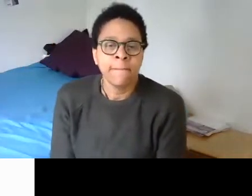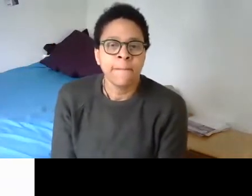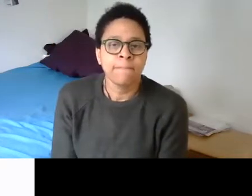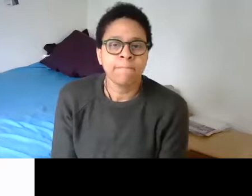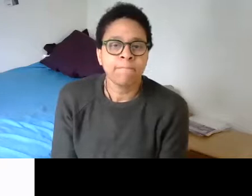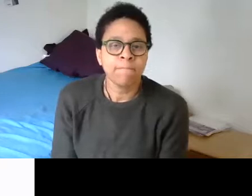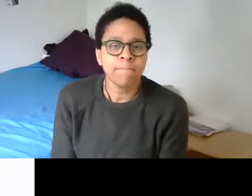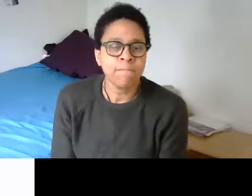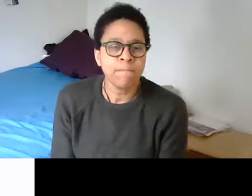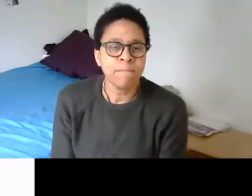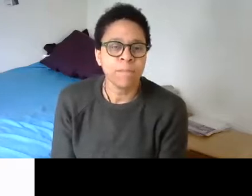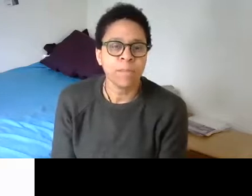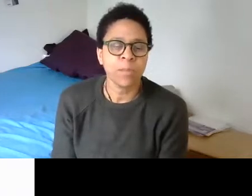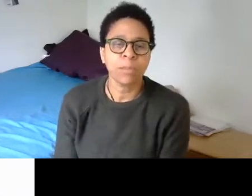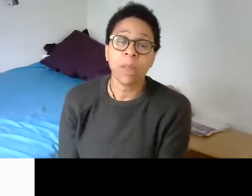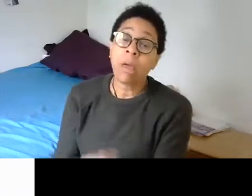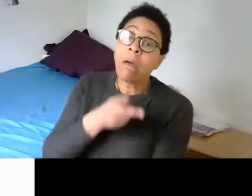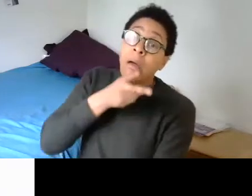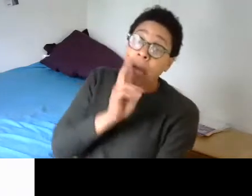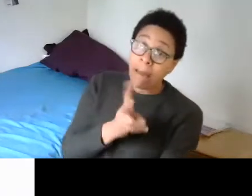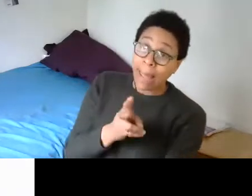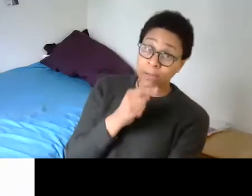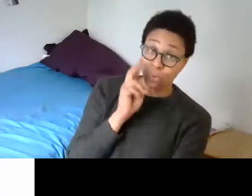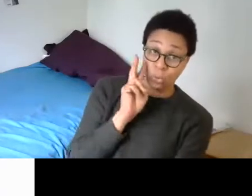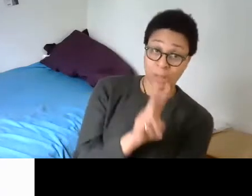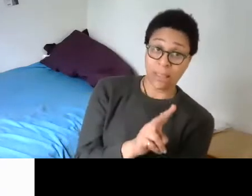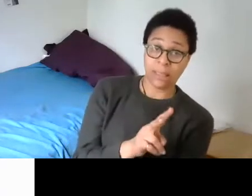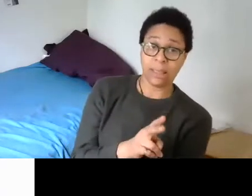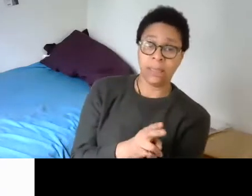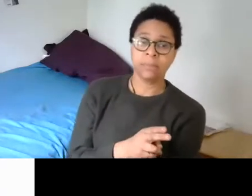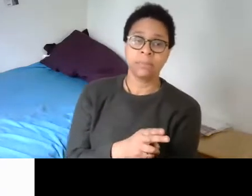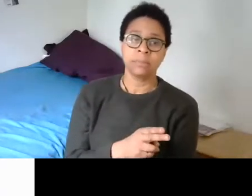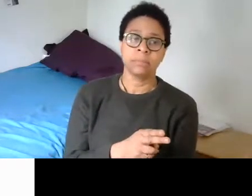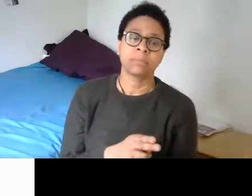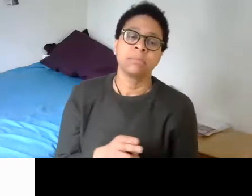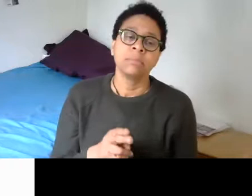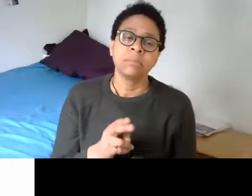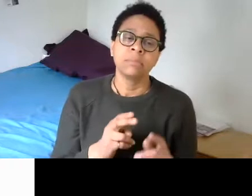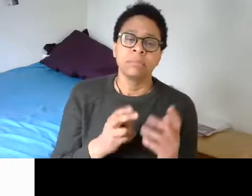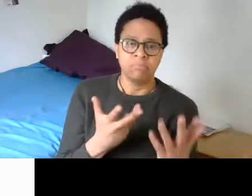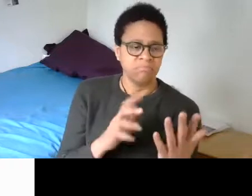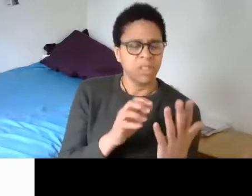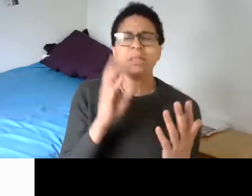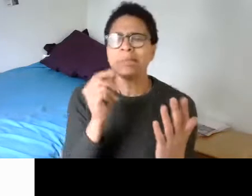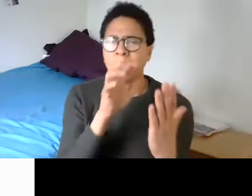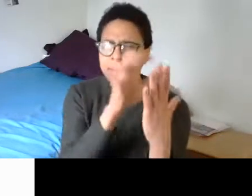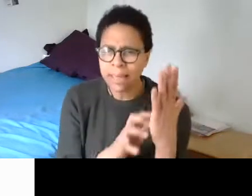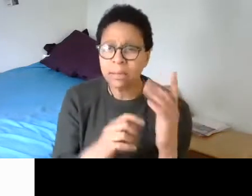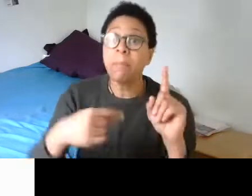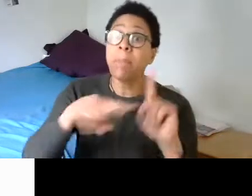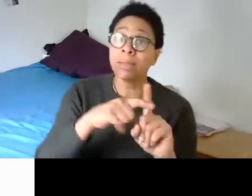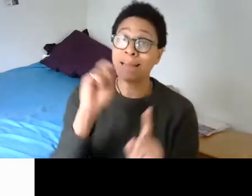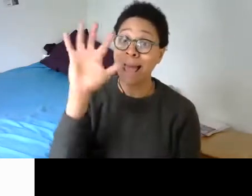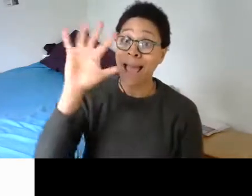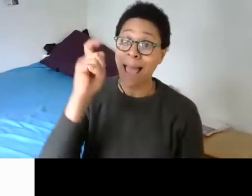Once again, we have an image of a page of a printed book with all the margins and blank spaces covered in handwriting. But on one of the first pages, you